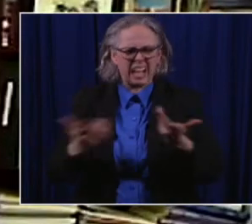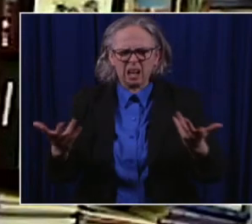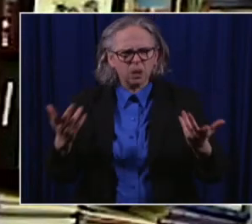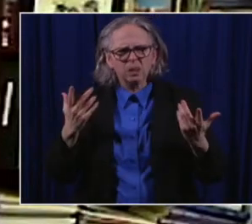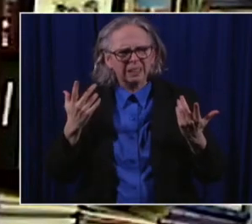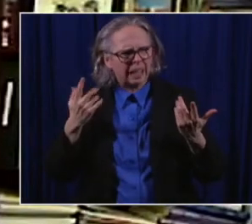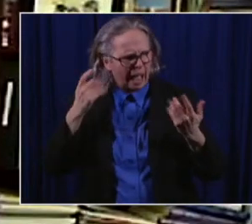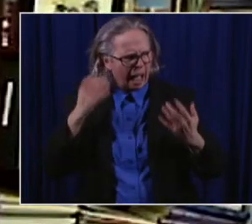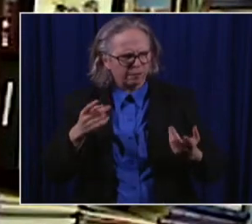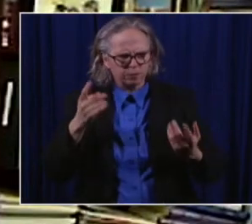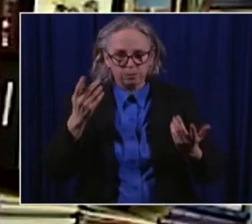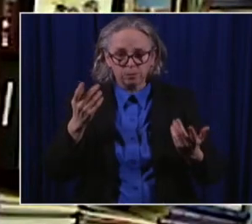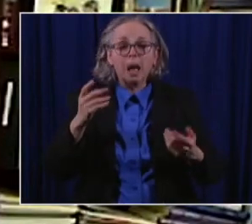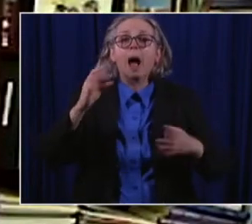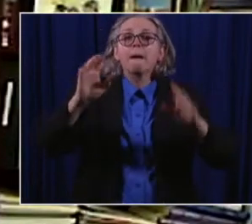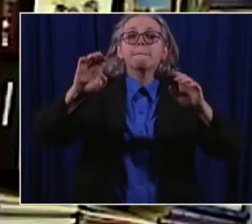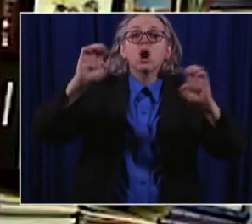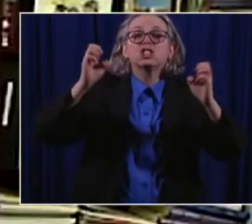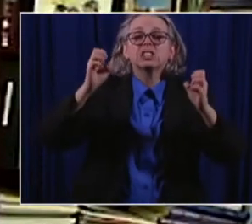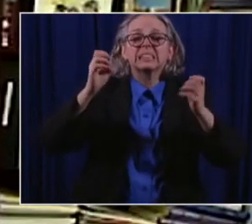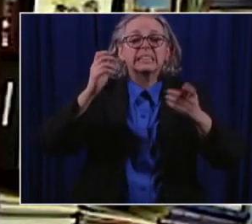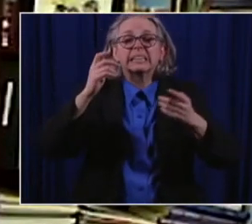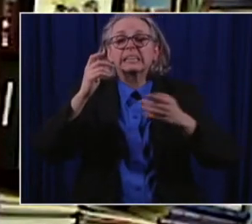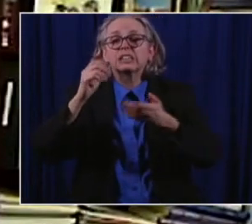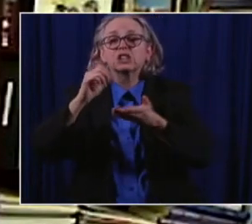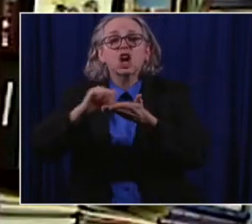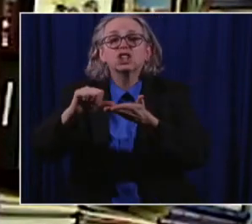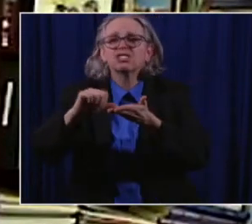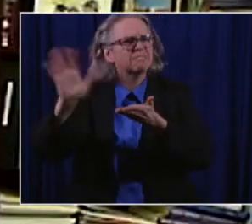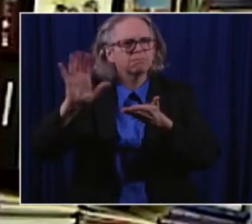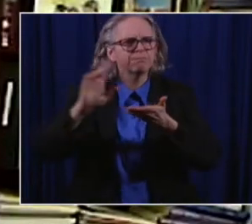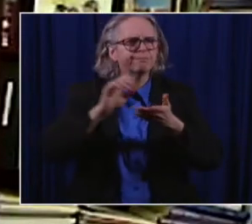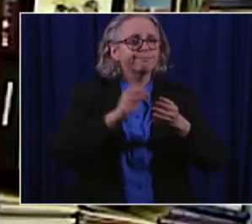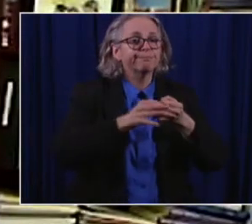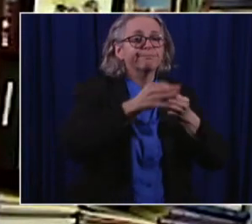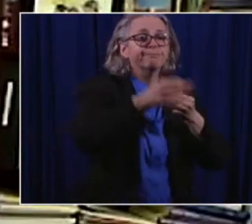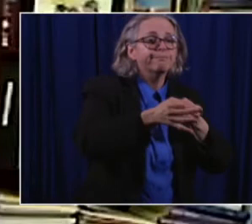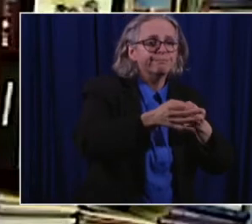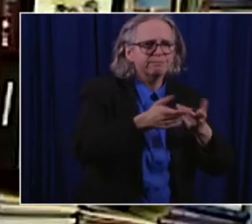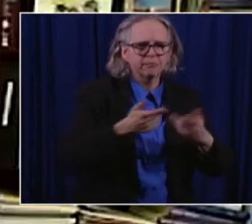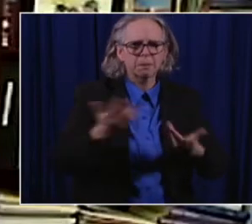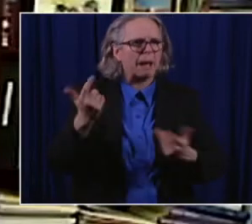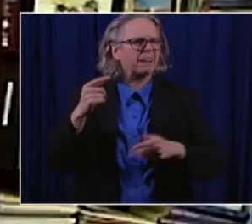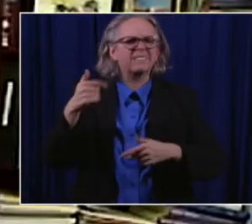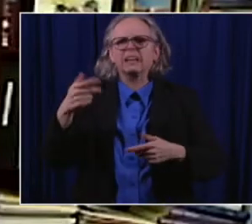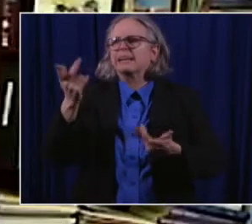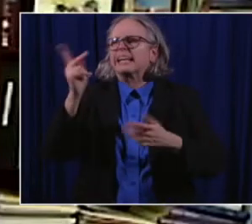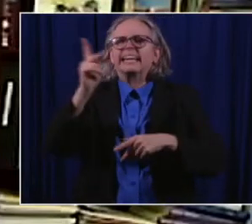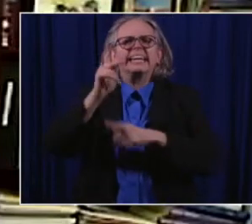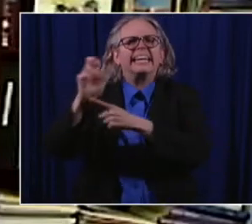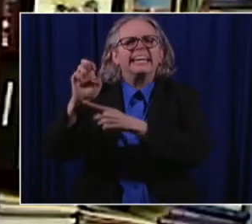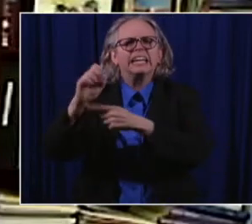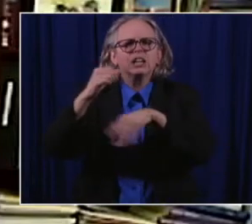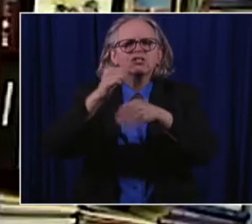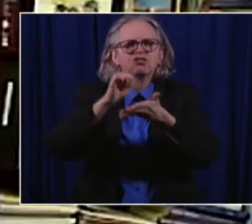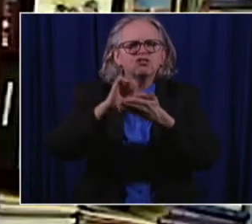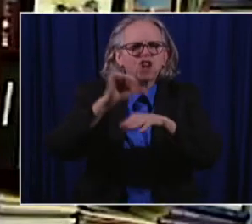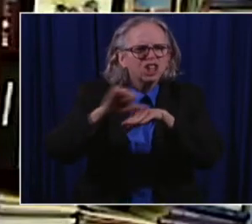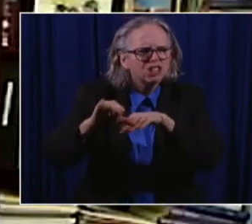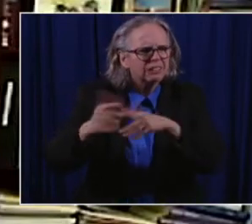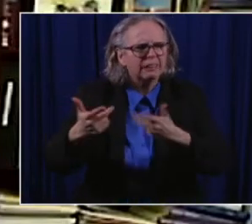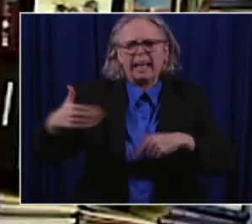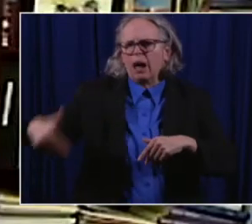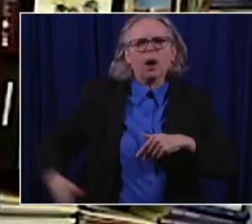and procedures. So think that neighbor who's scheduled to get a knee replacement or a hip replacement, or that friend from high school who needs